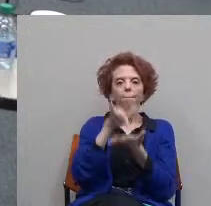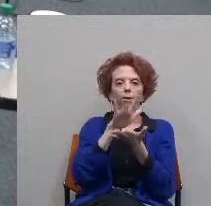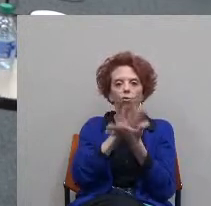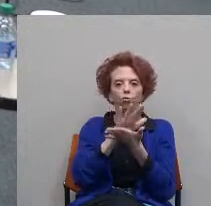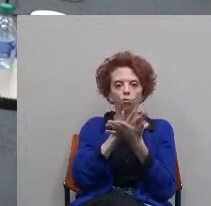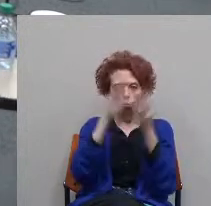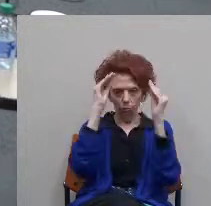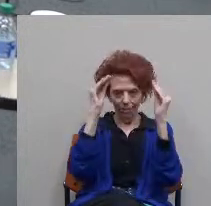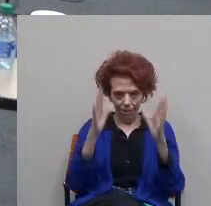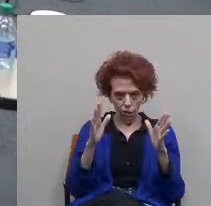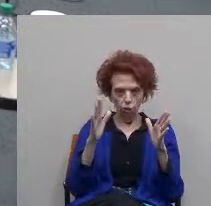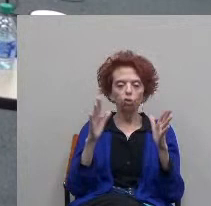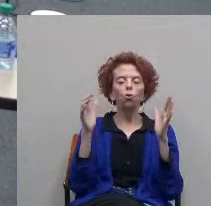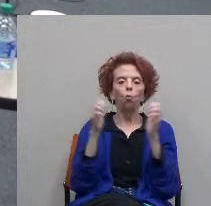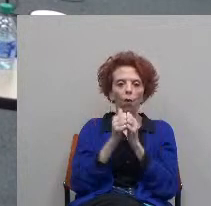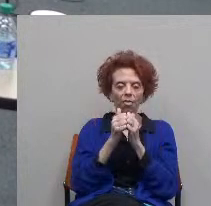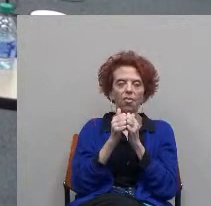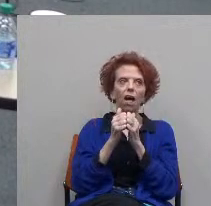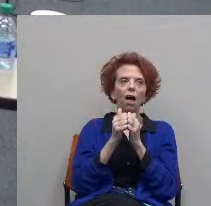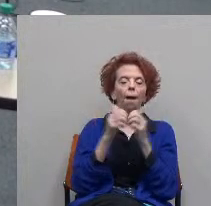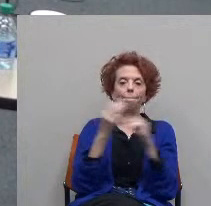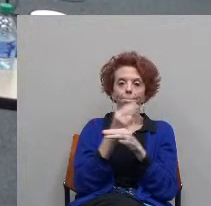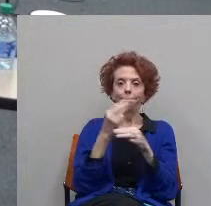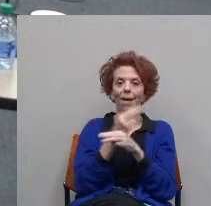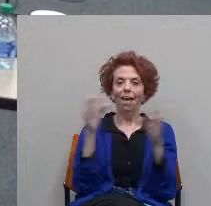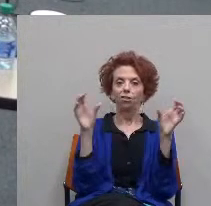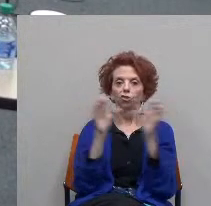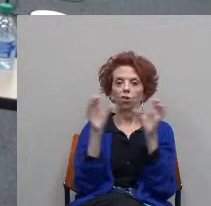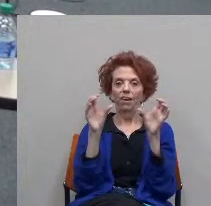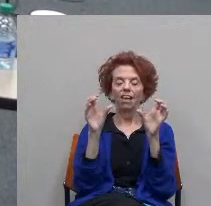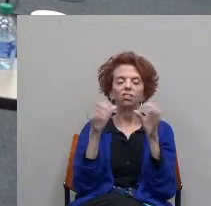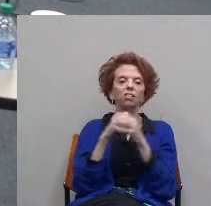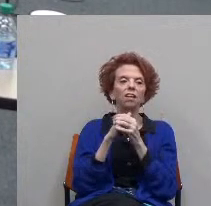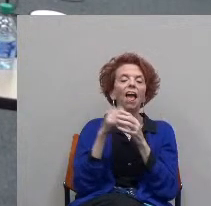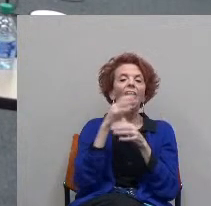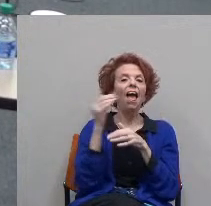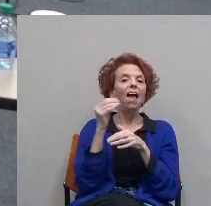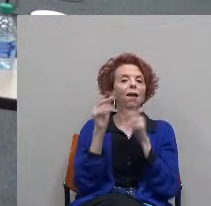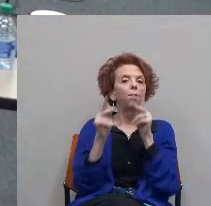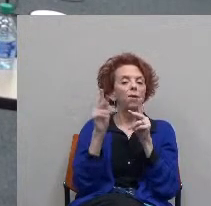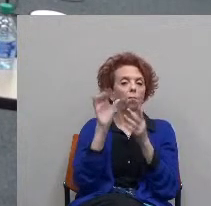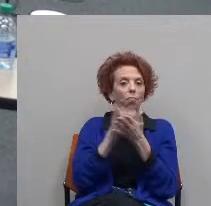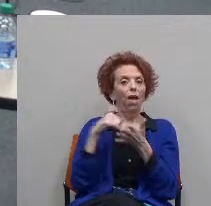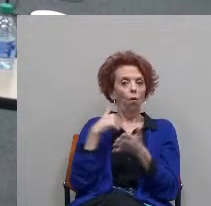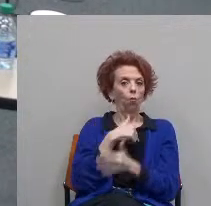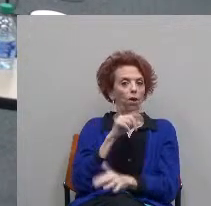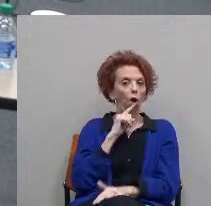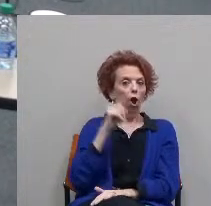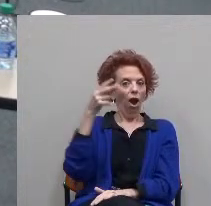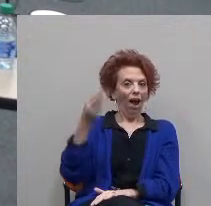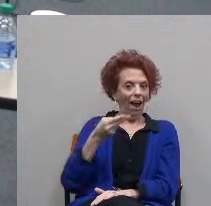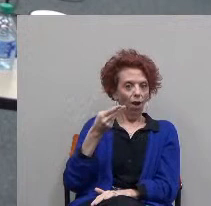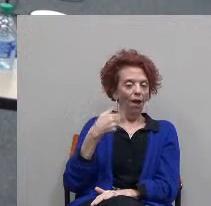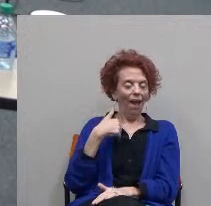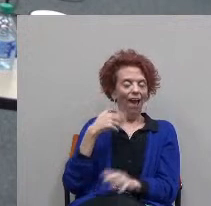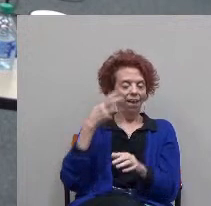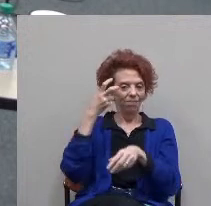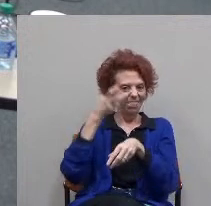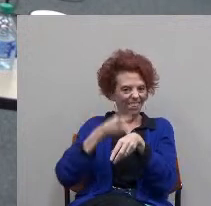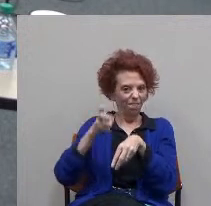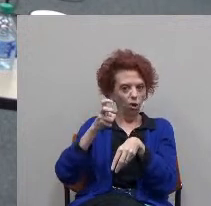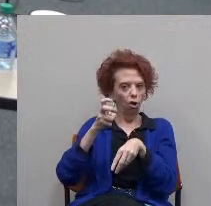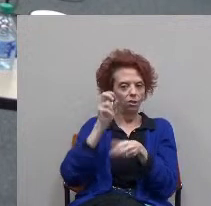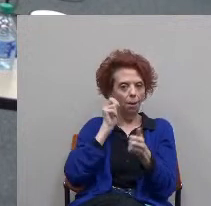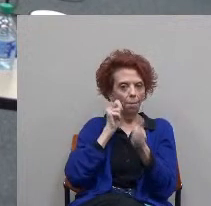school teachers with math certifications, and people that we're hiring have